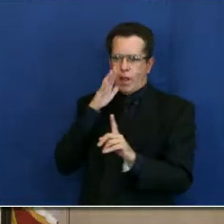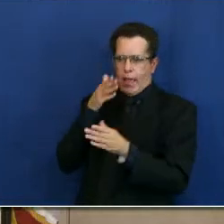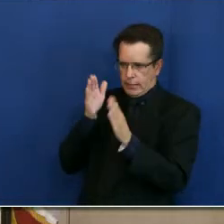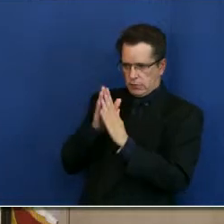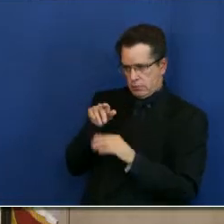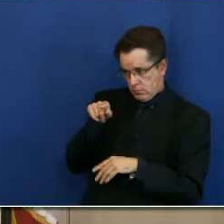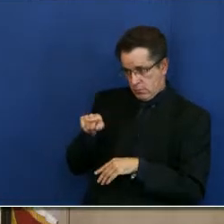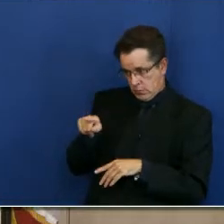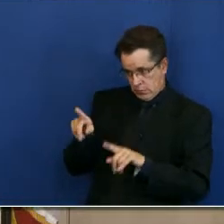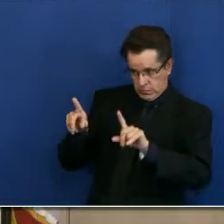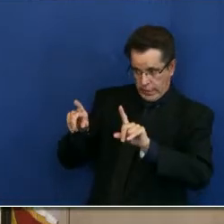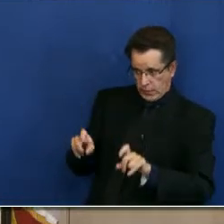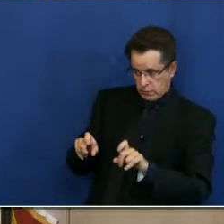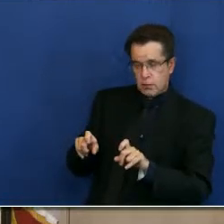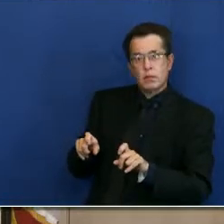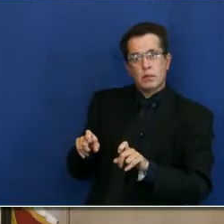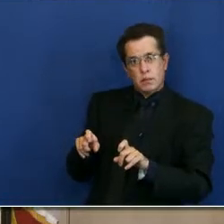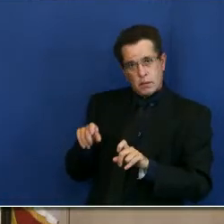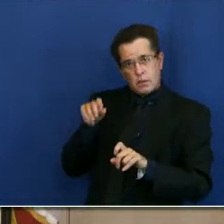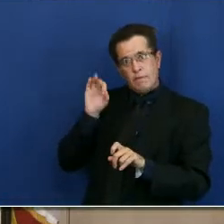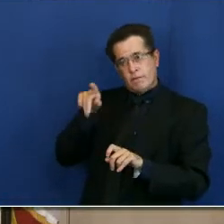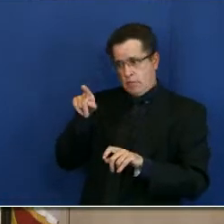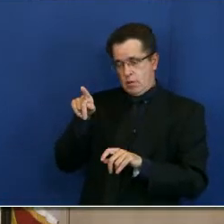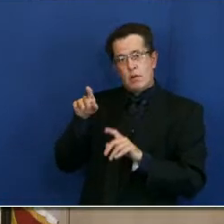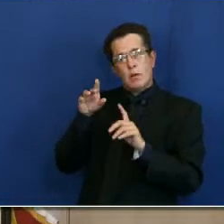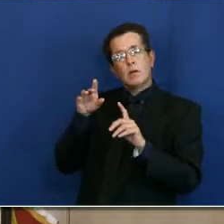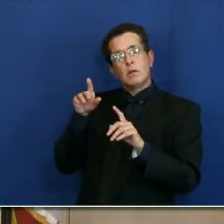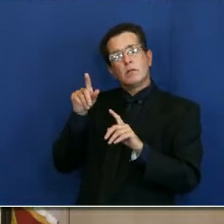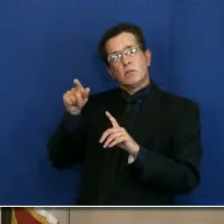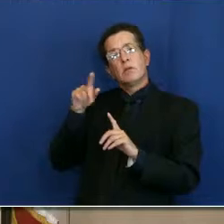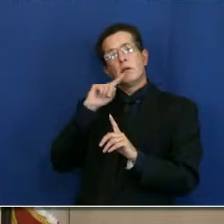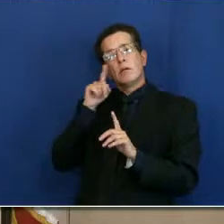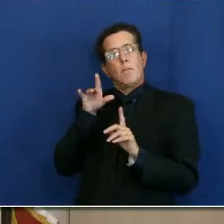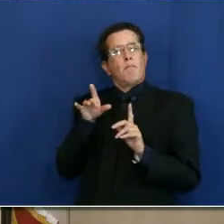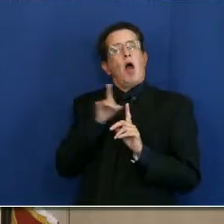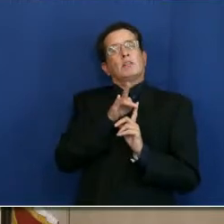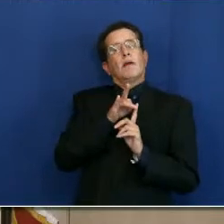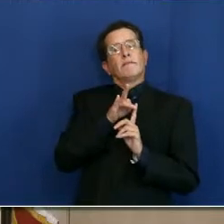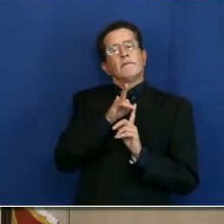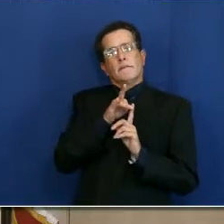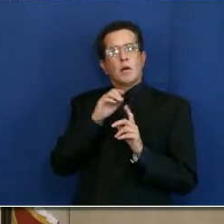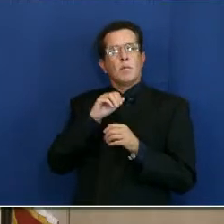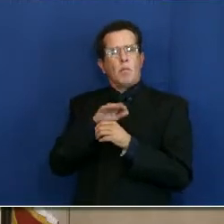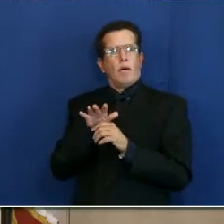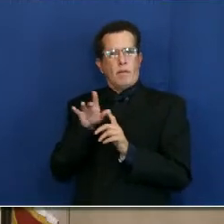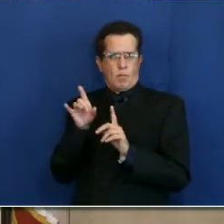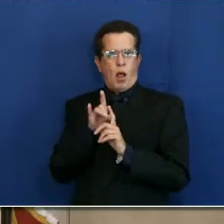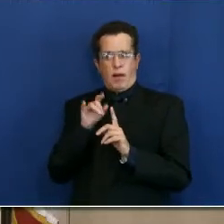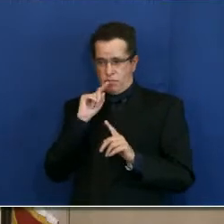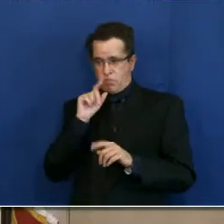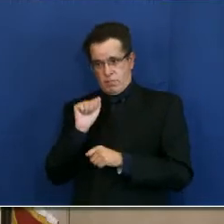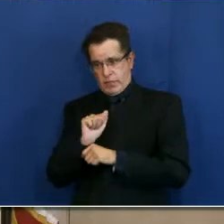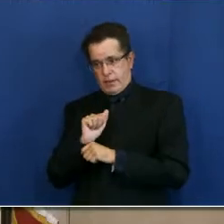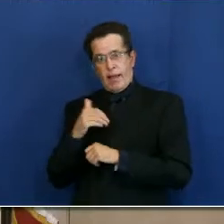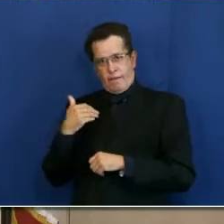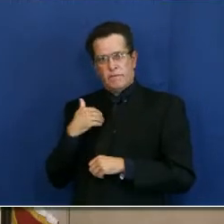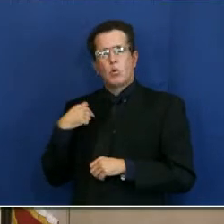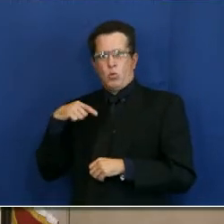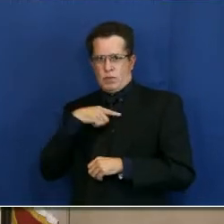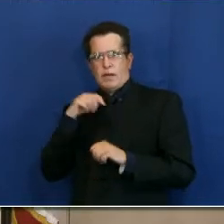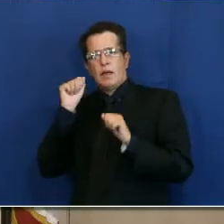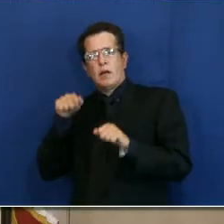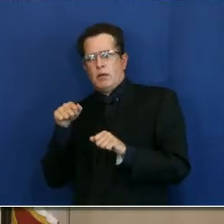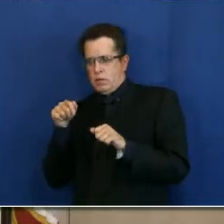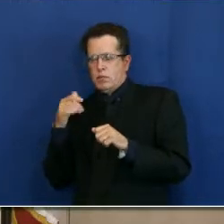test turns up positive, if they happen to live in Tijuana or the Mexican side of the border, we have a cooperative relationship with